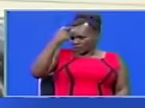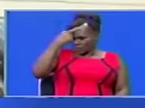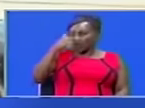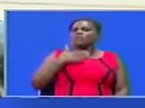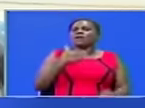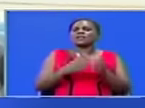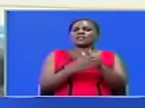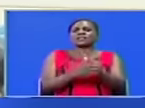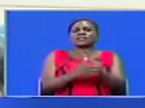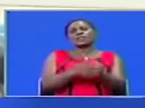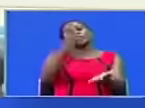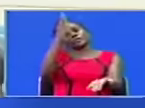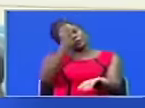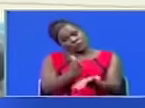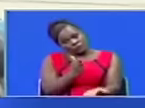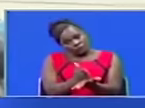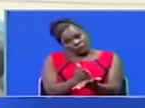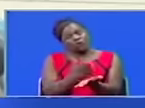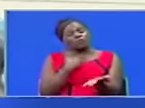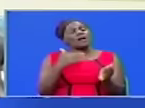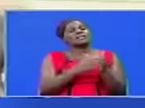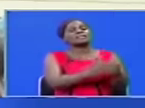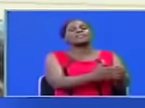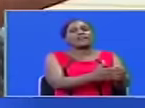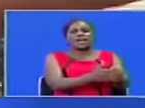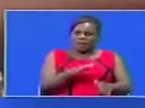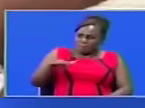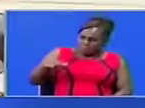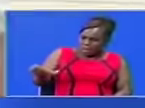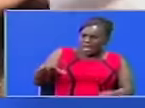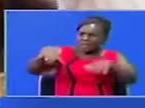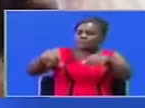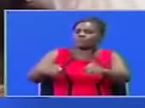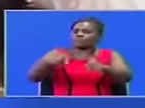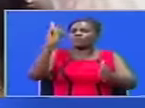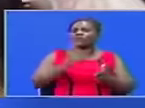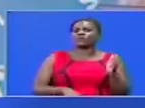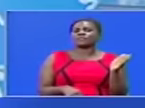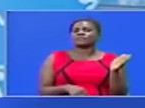wanatafuta uongozi. That is true. Tunatafuta uongozi. Na yeye anashikilia nini?